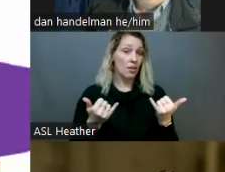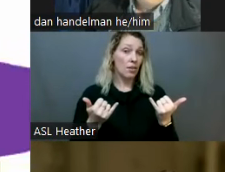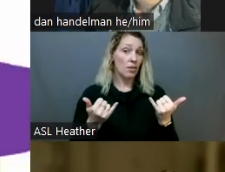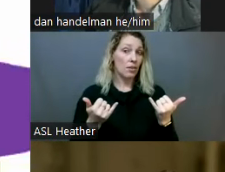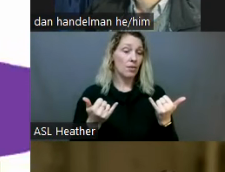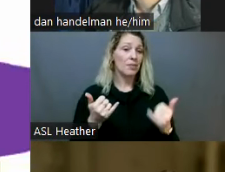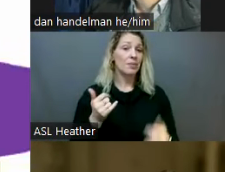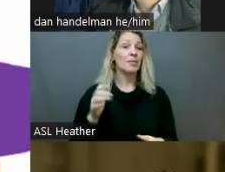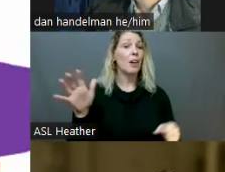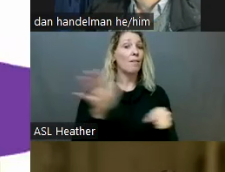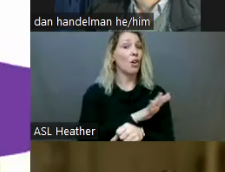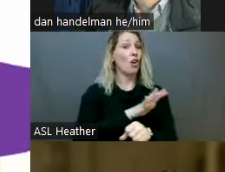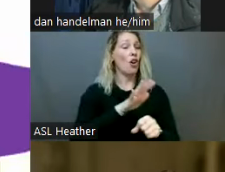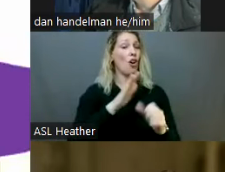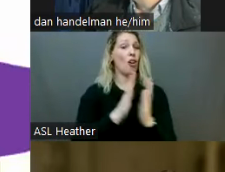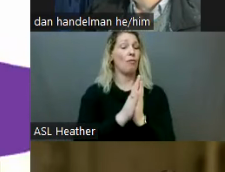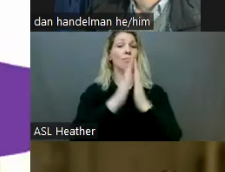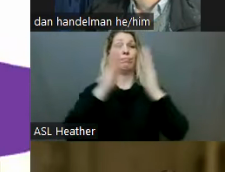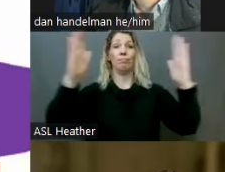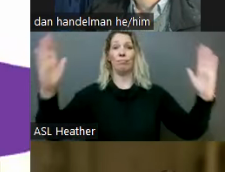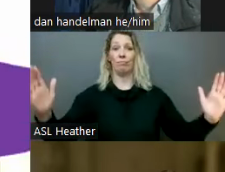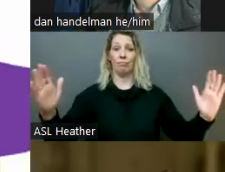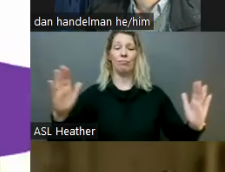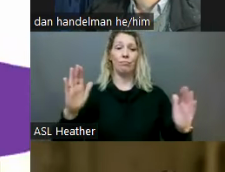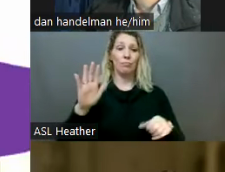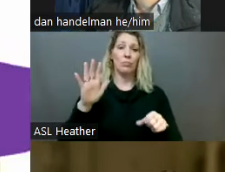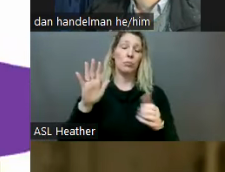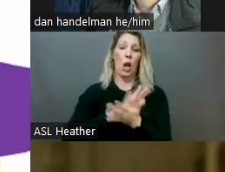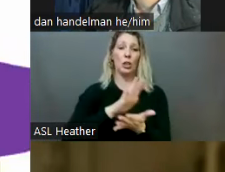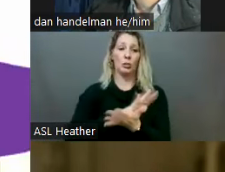let's turn to the full outline document.